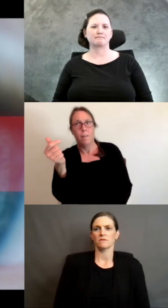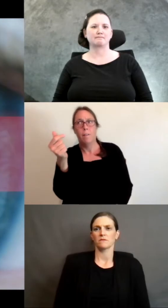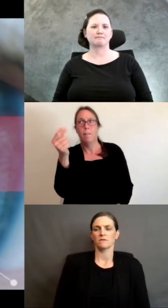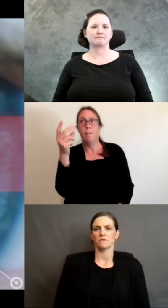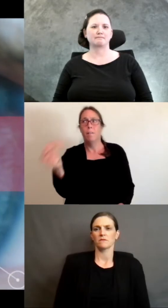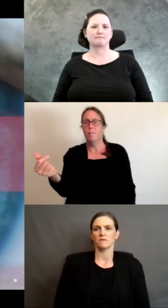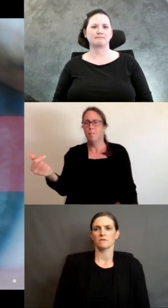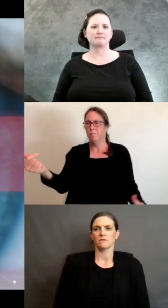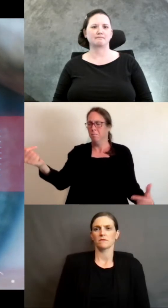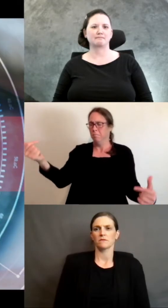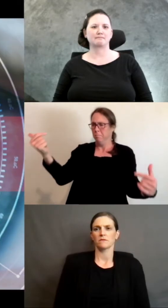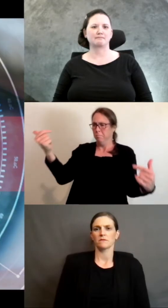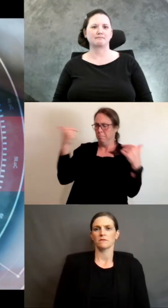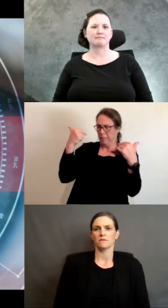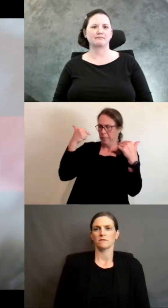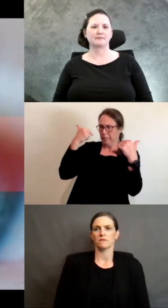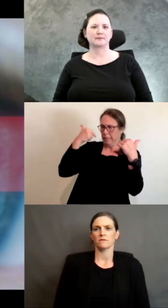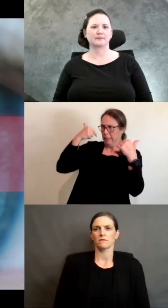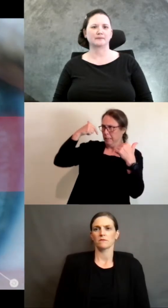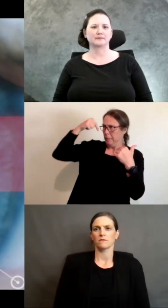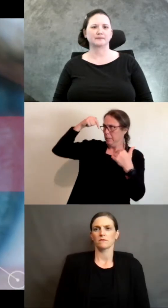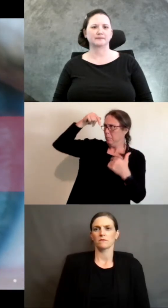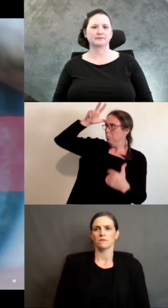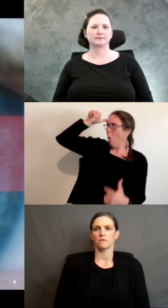puppy. I